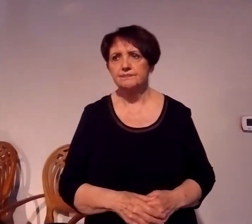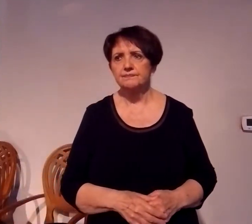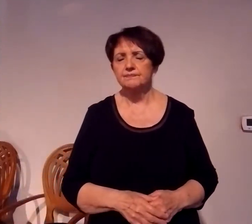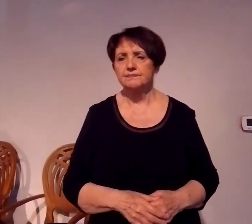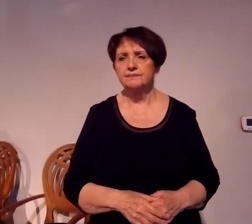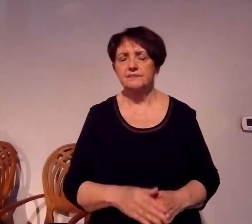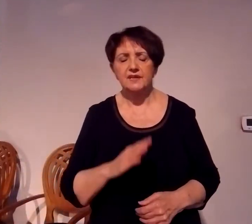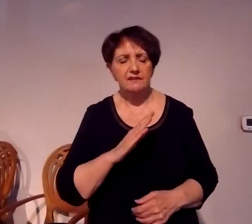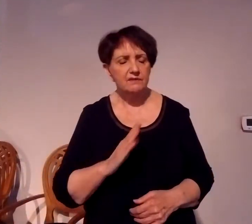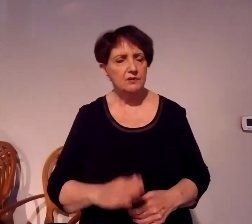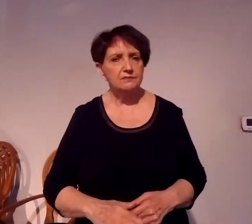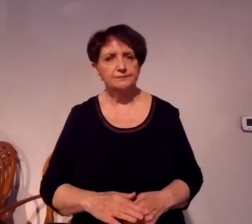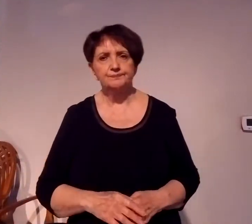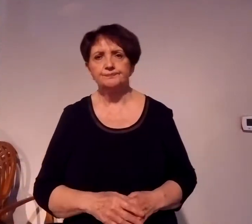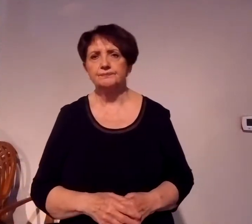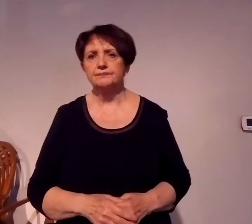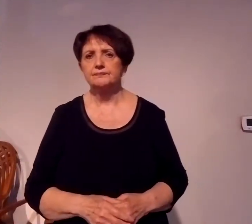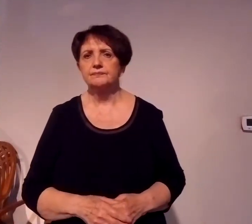Never.